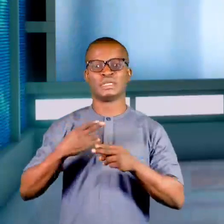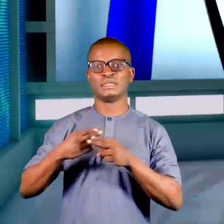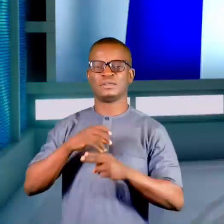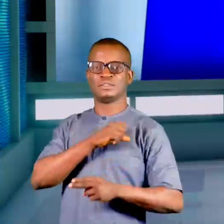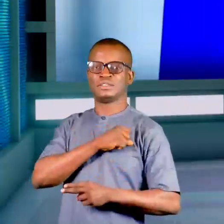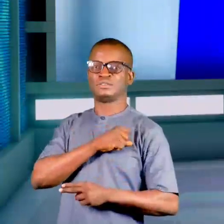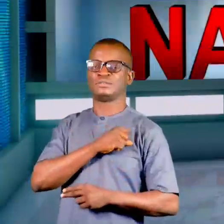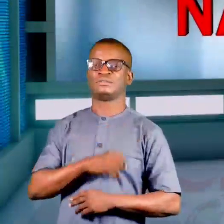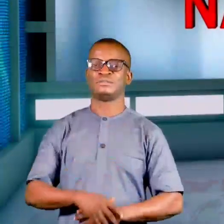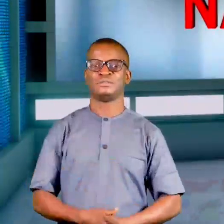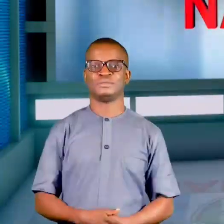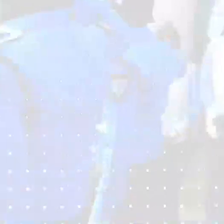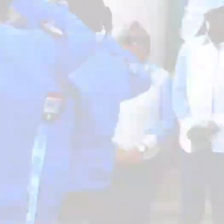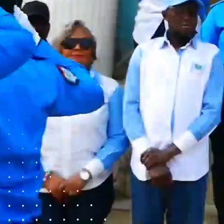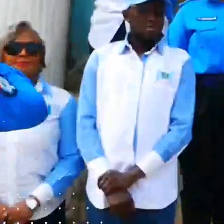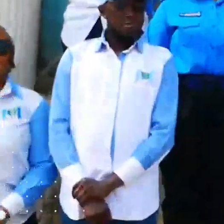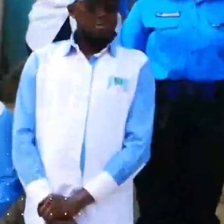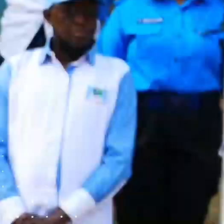is Angela Agwegi.